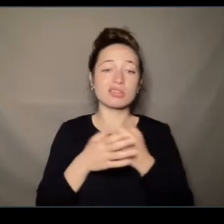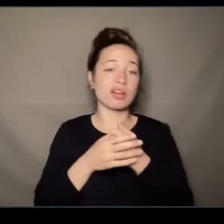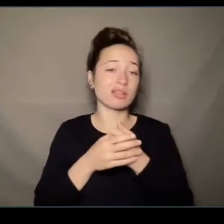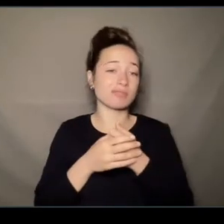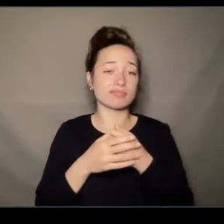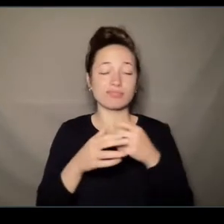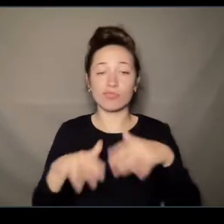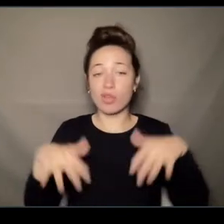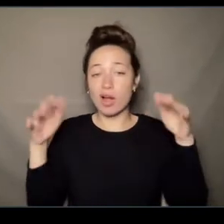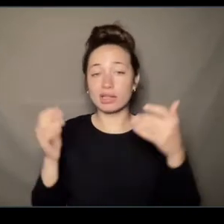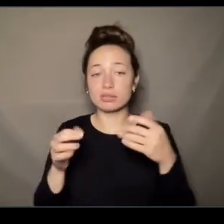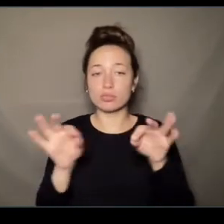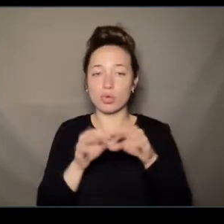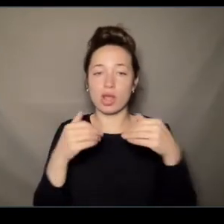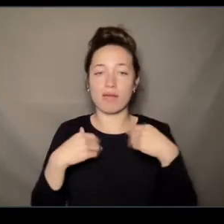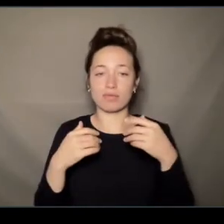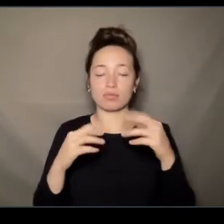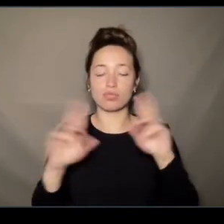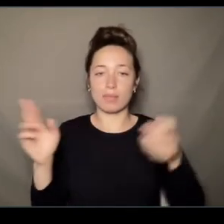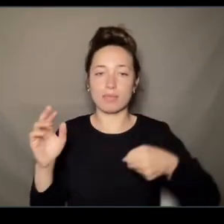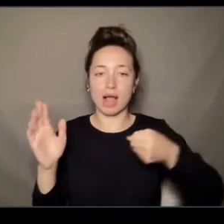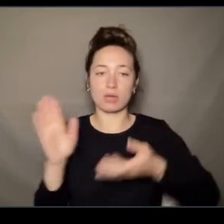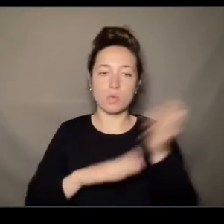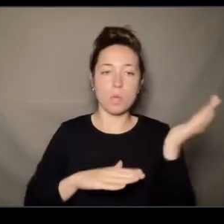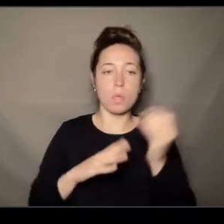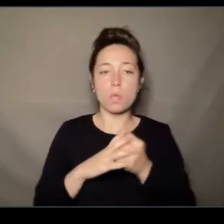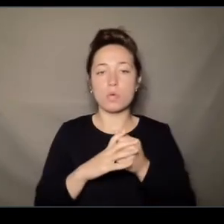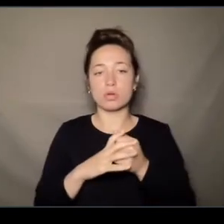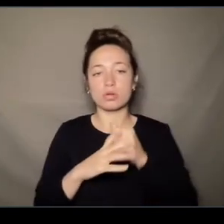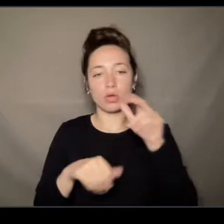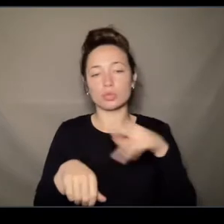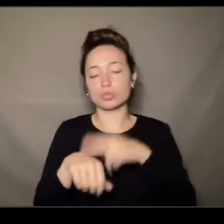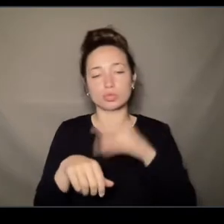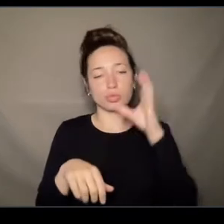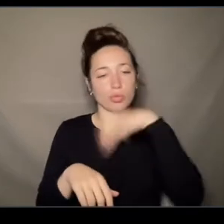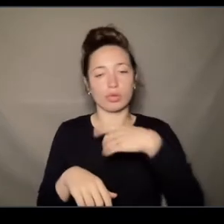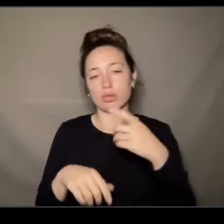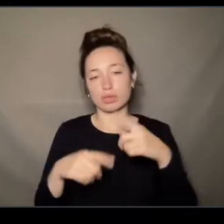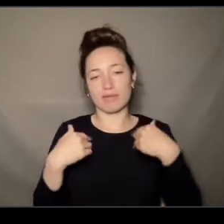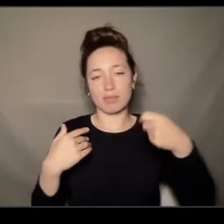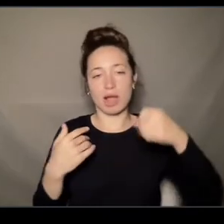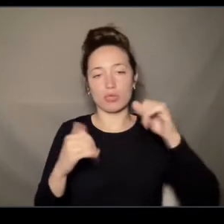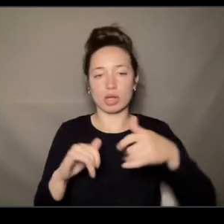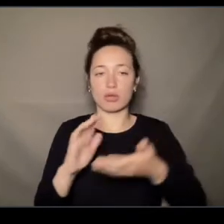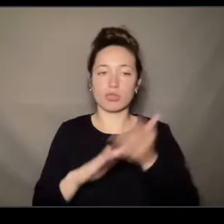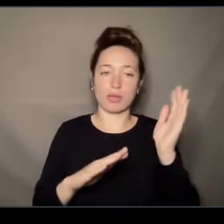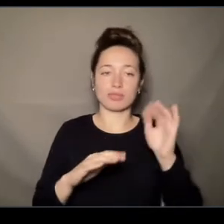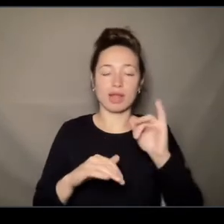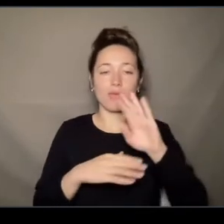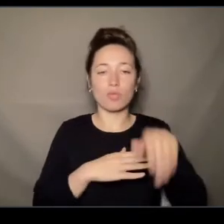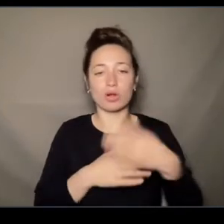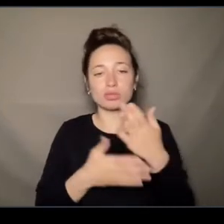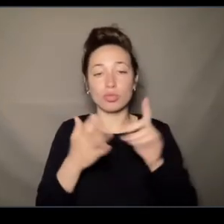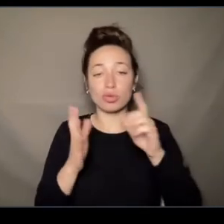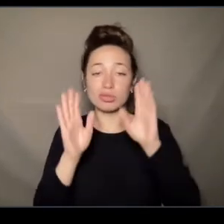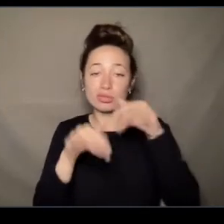and flooding, right, you want to have a go bag. So it's not that unusual to have a bag that you can grab to go overnight somewhere. Even